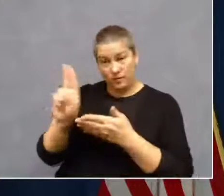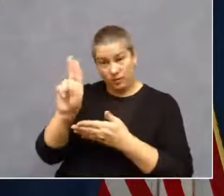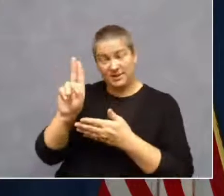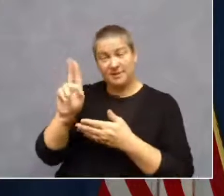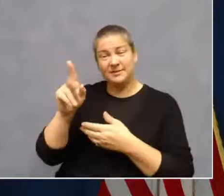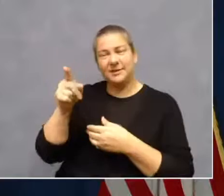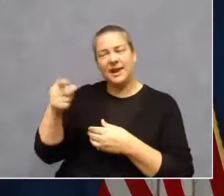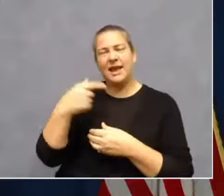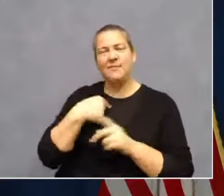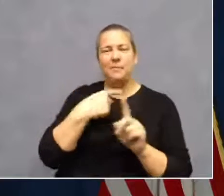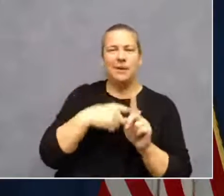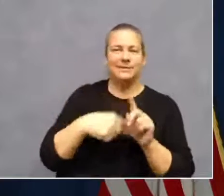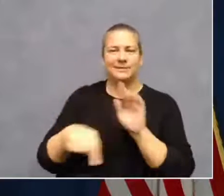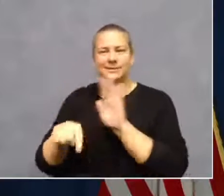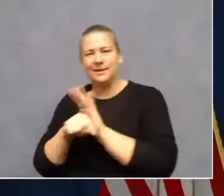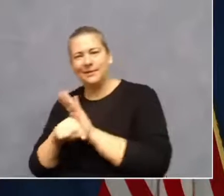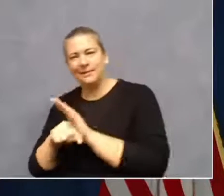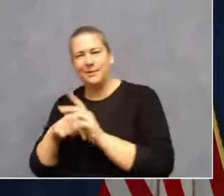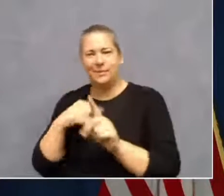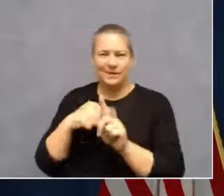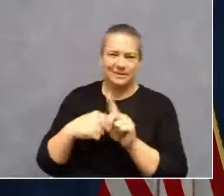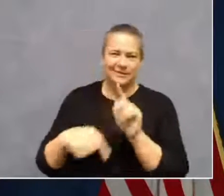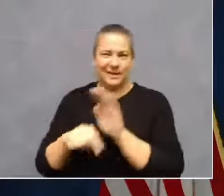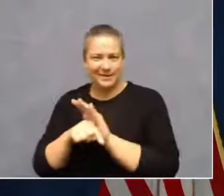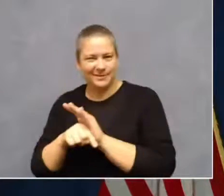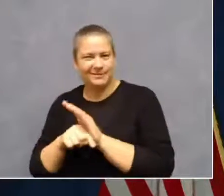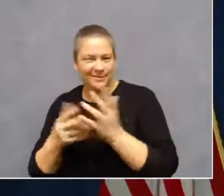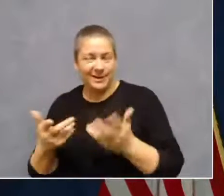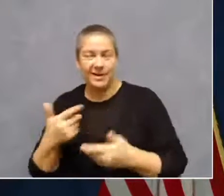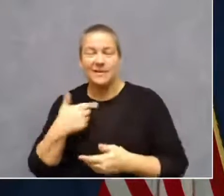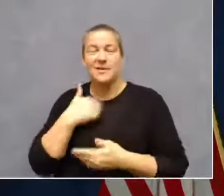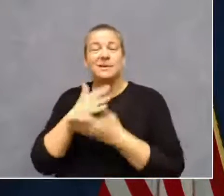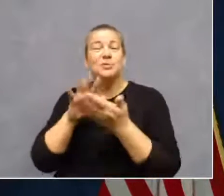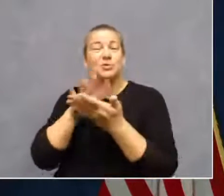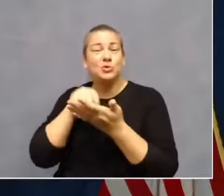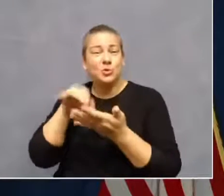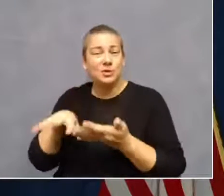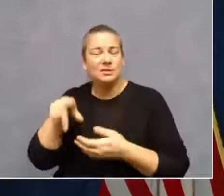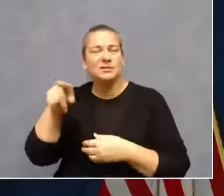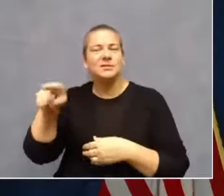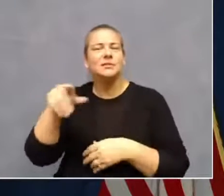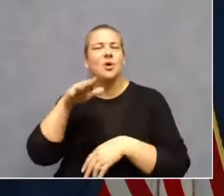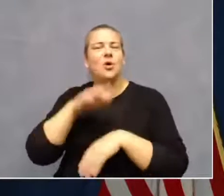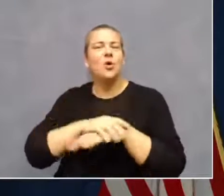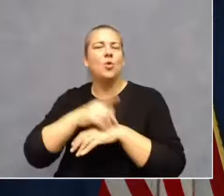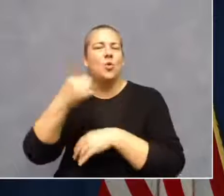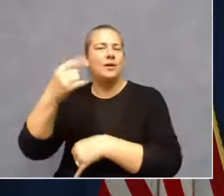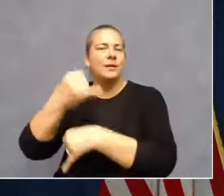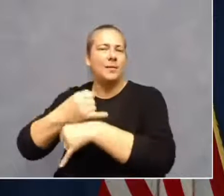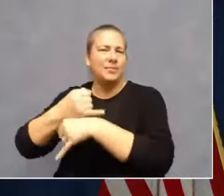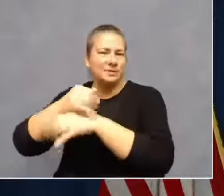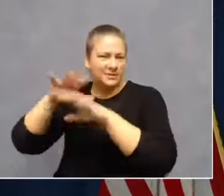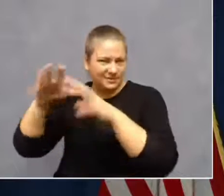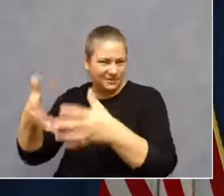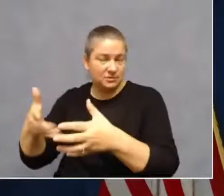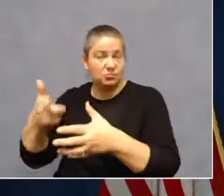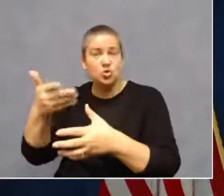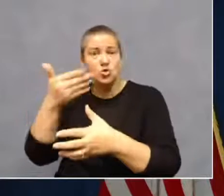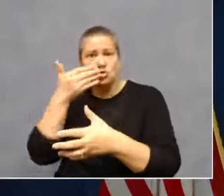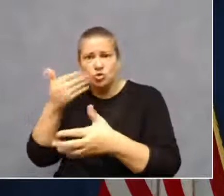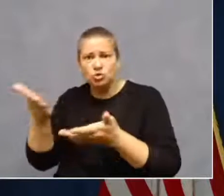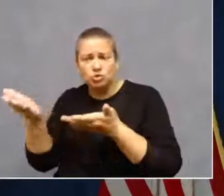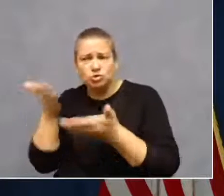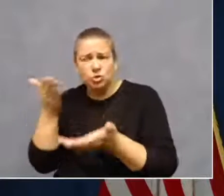sides. The fact that you've got students primarily on one campus that are getting good services in the midst of